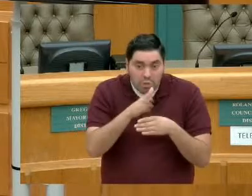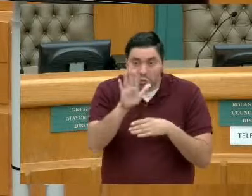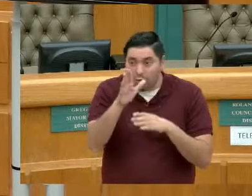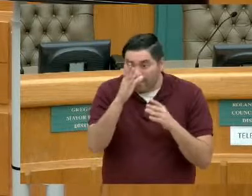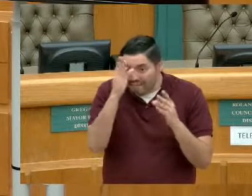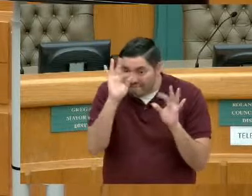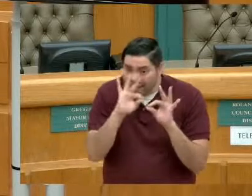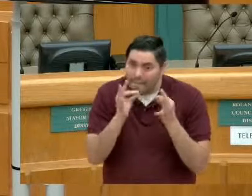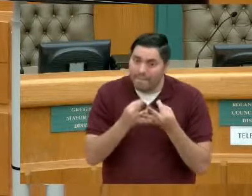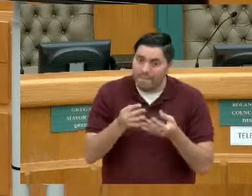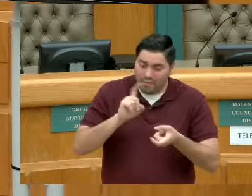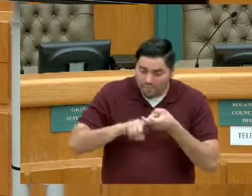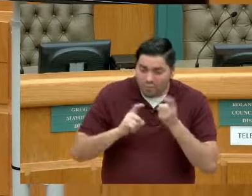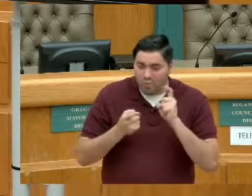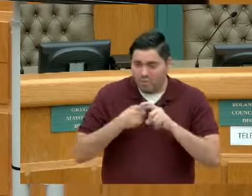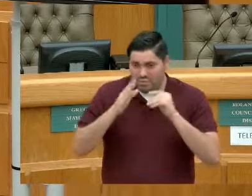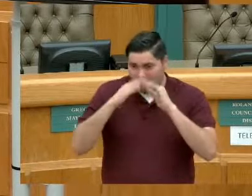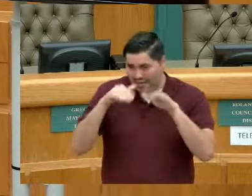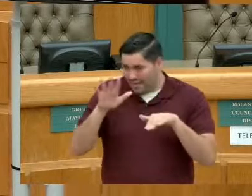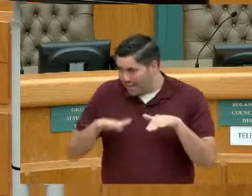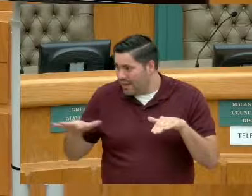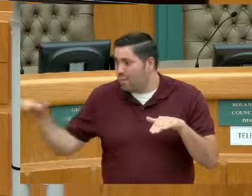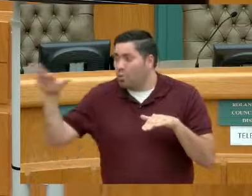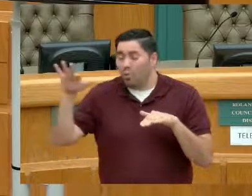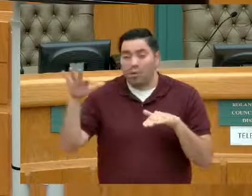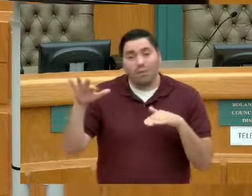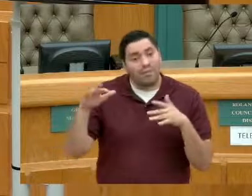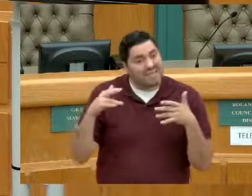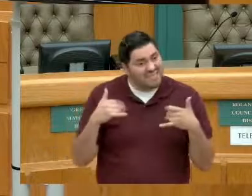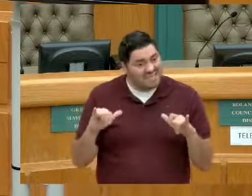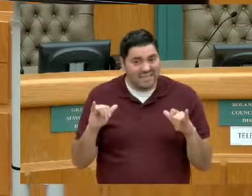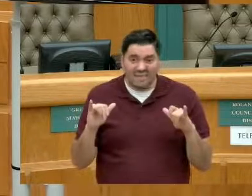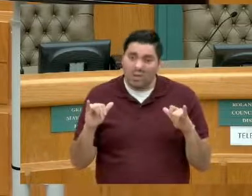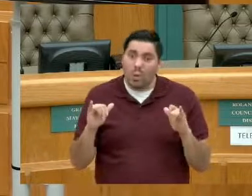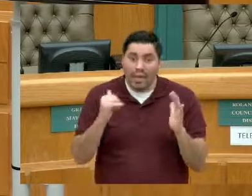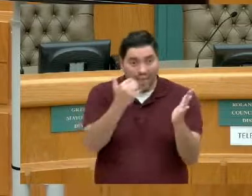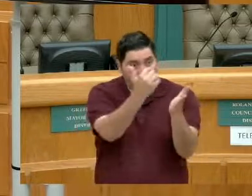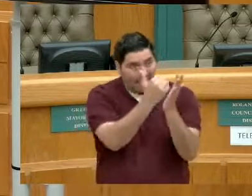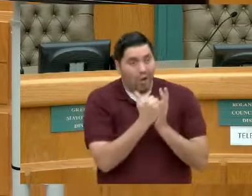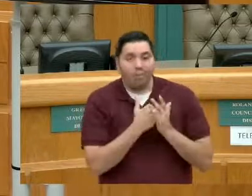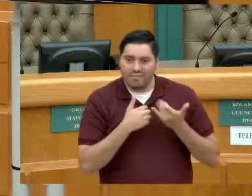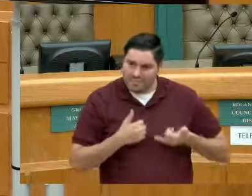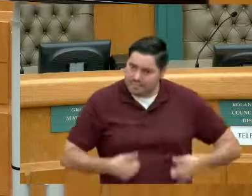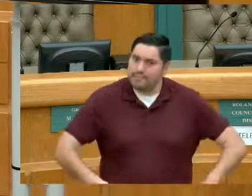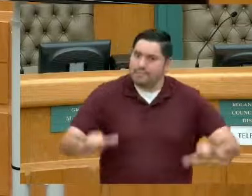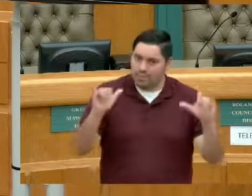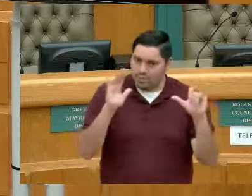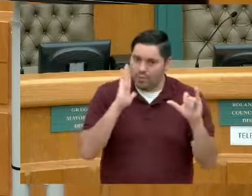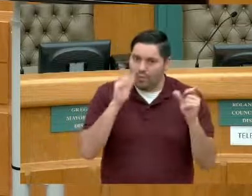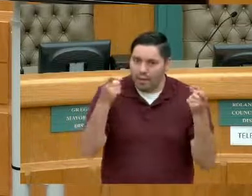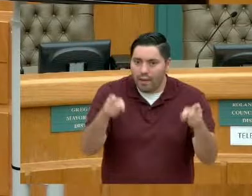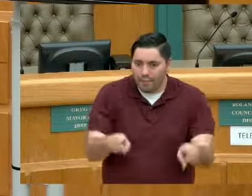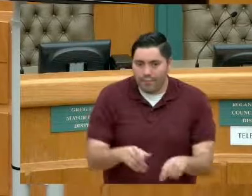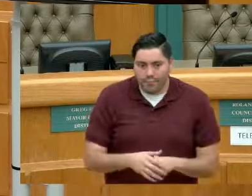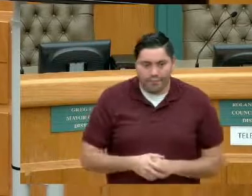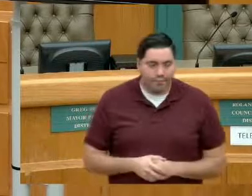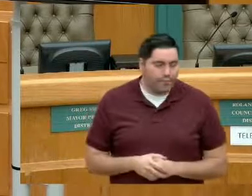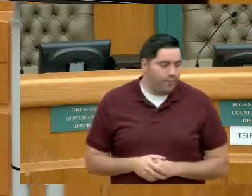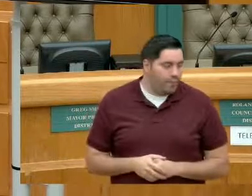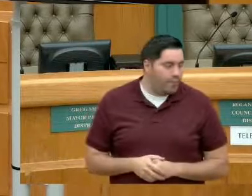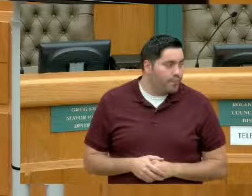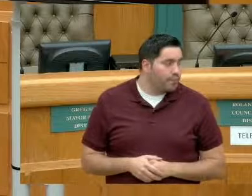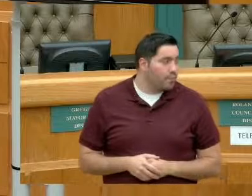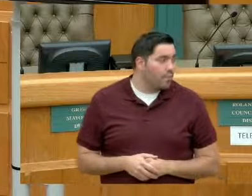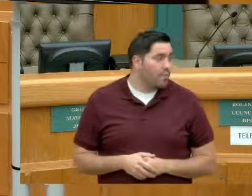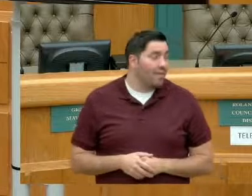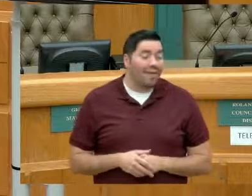friends, and neighbors that help is still coming. And I think this is a great way to begin. Now, when